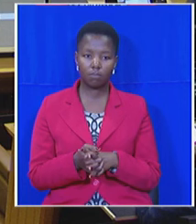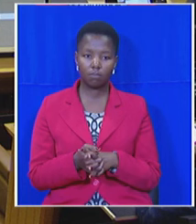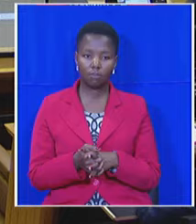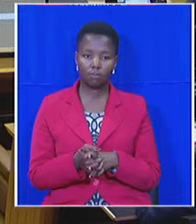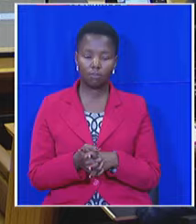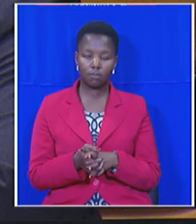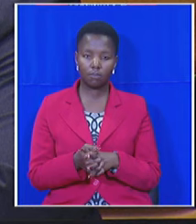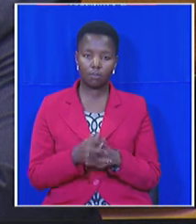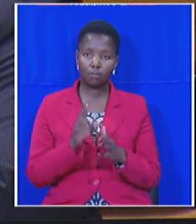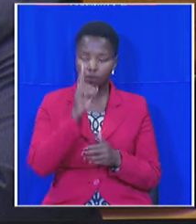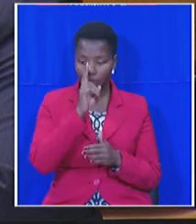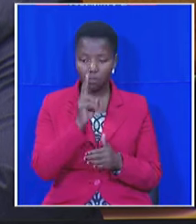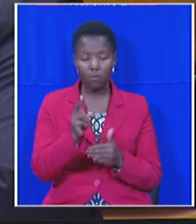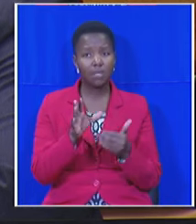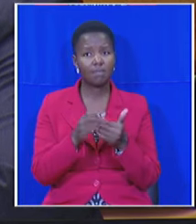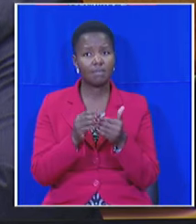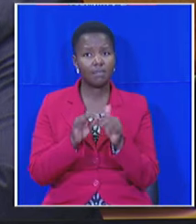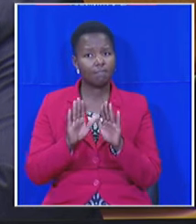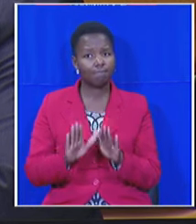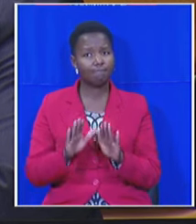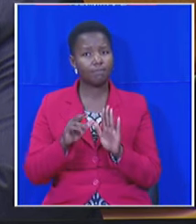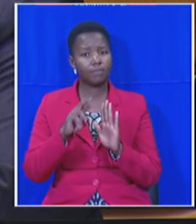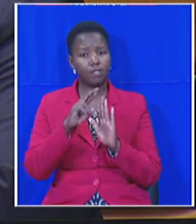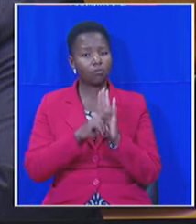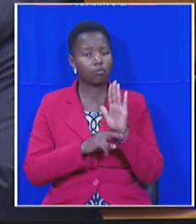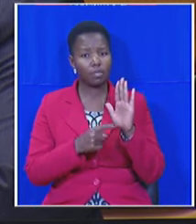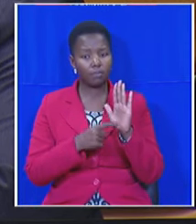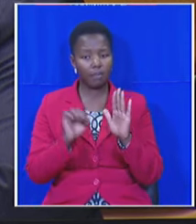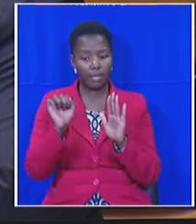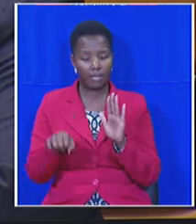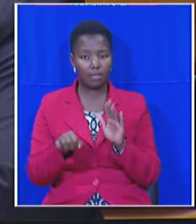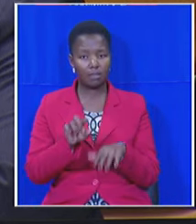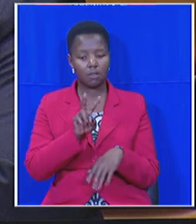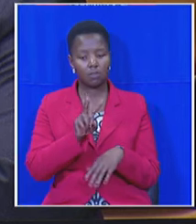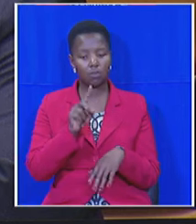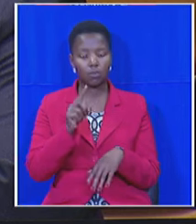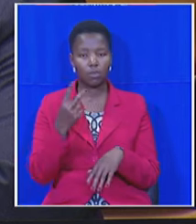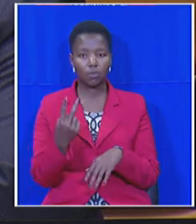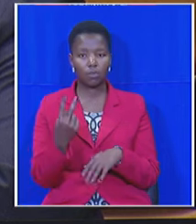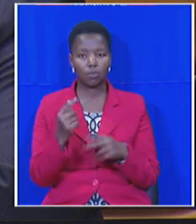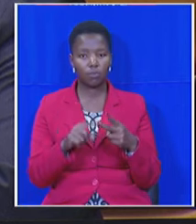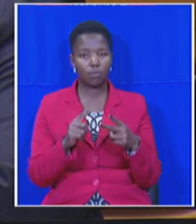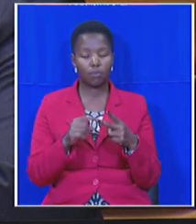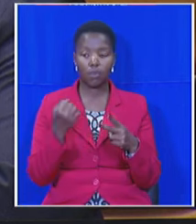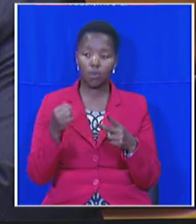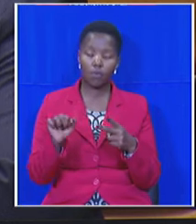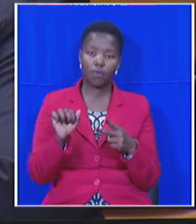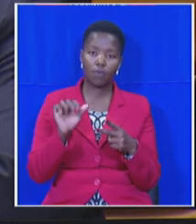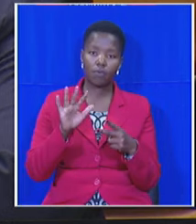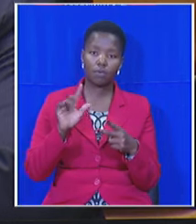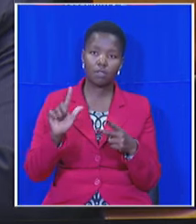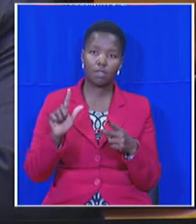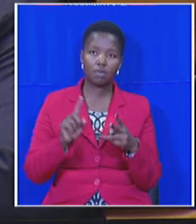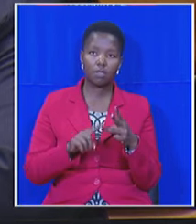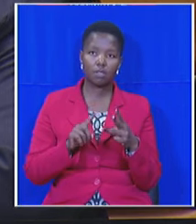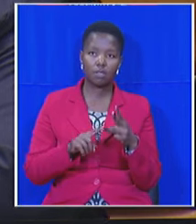Order, honorable members, the results of the vote are as follows. The yes, 212, no, 57,